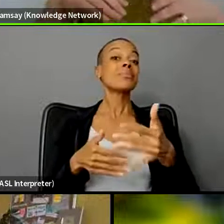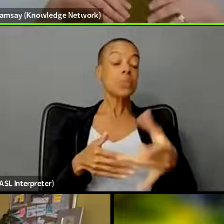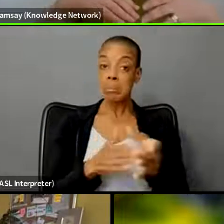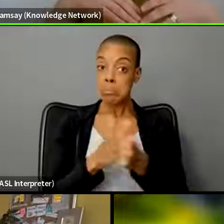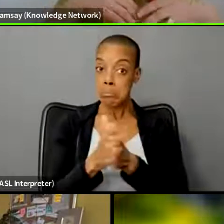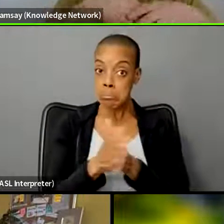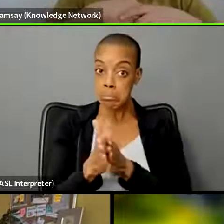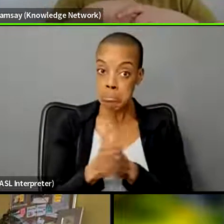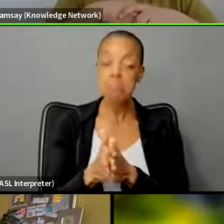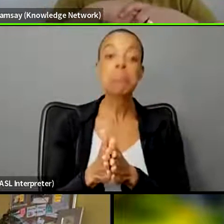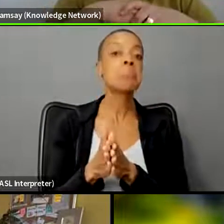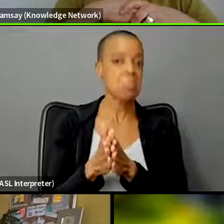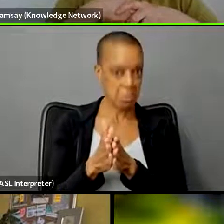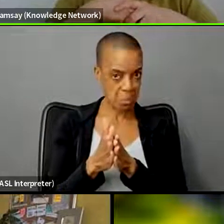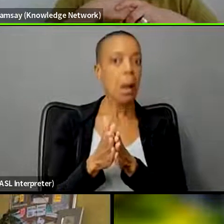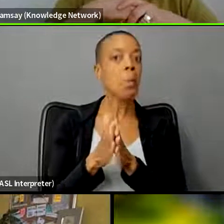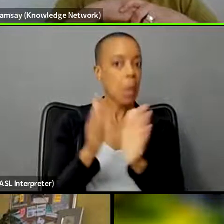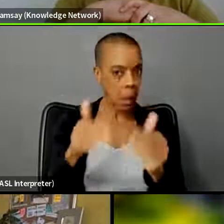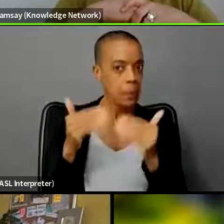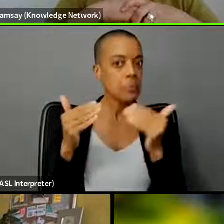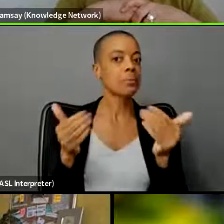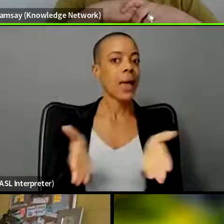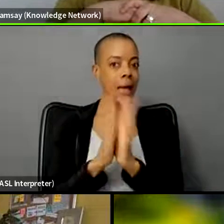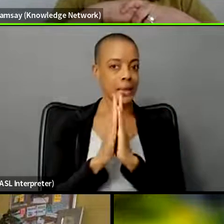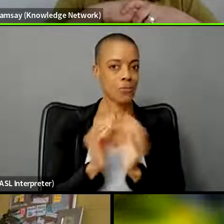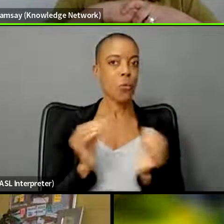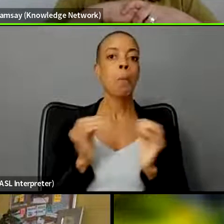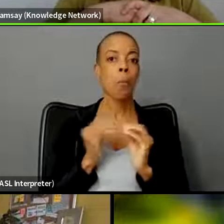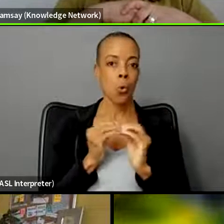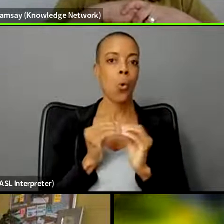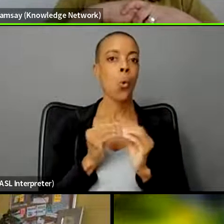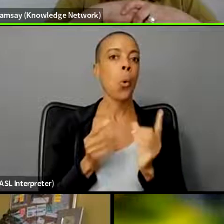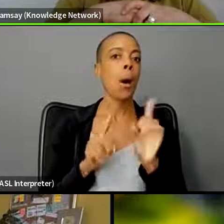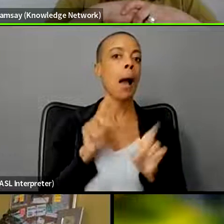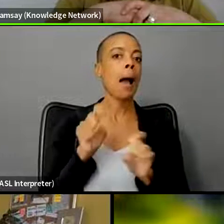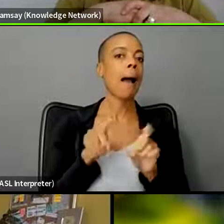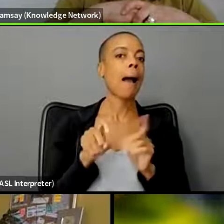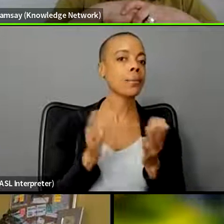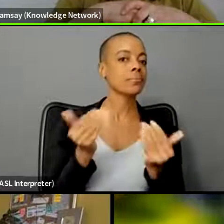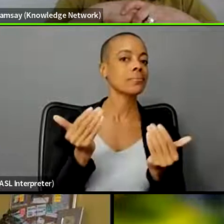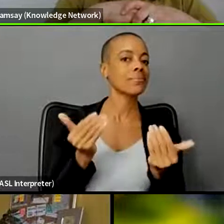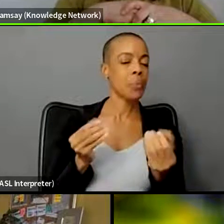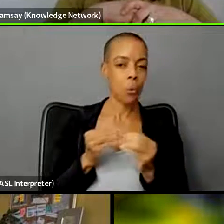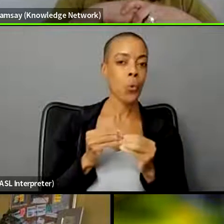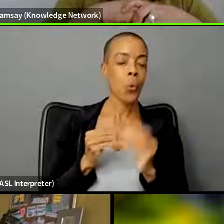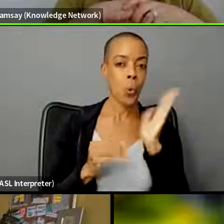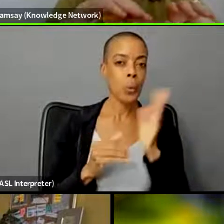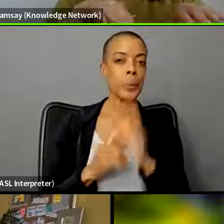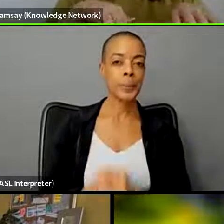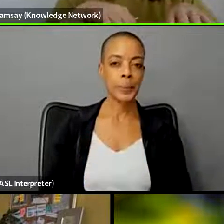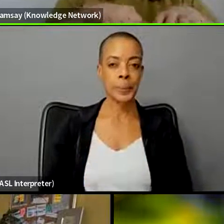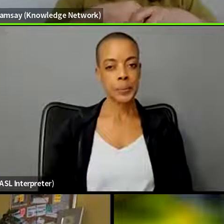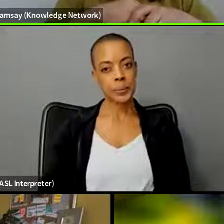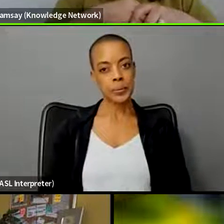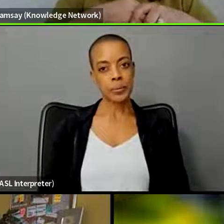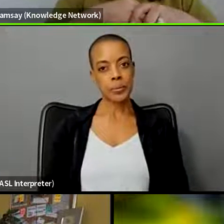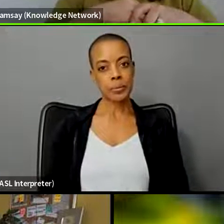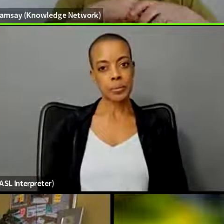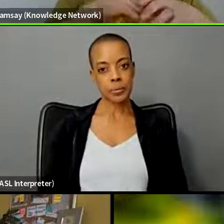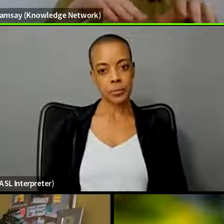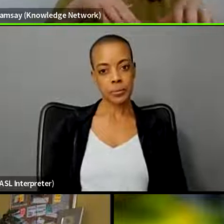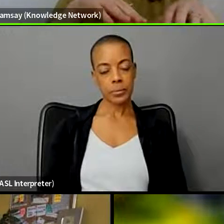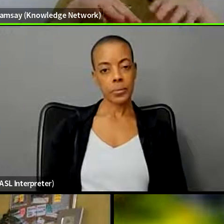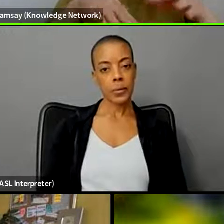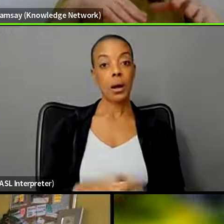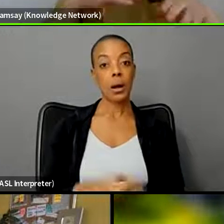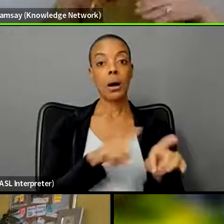will move further and start to ask for more information. You know, I would also like to point